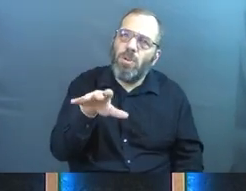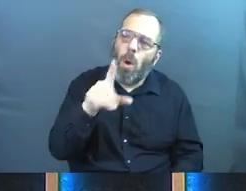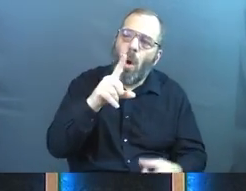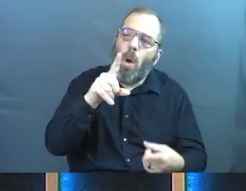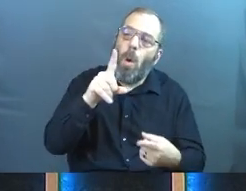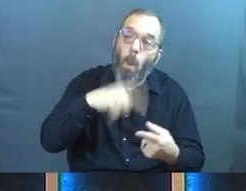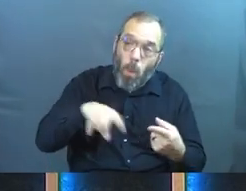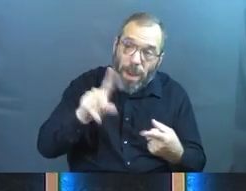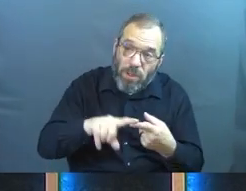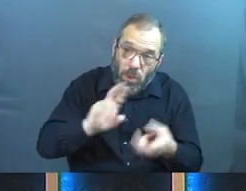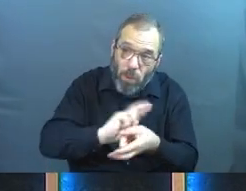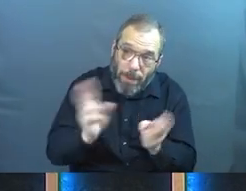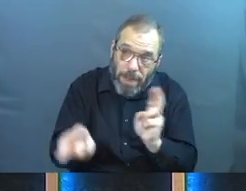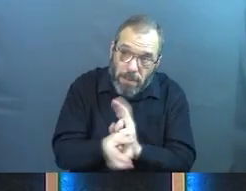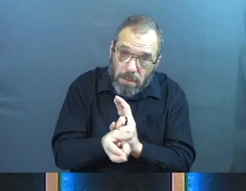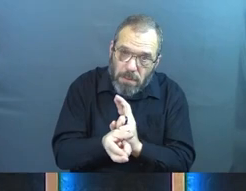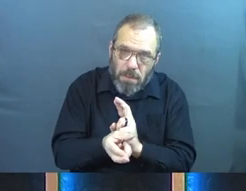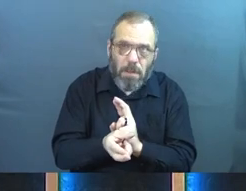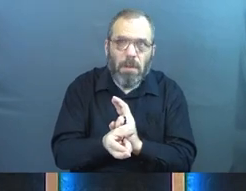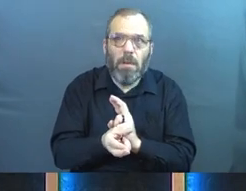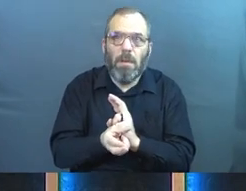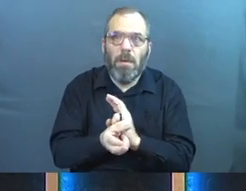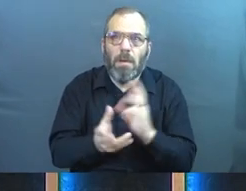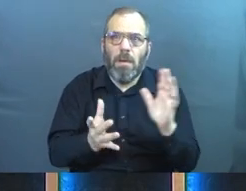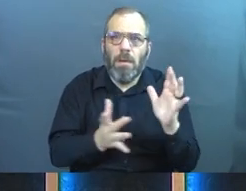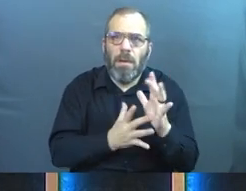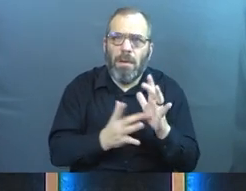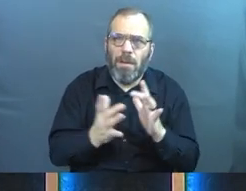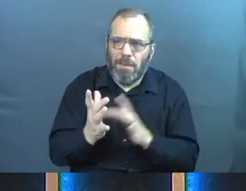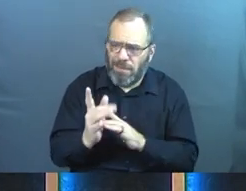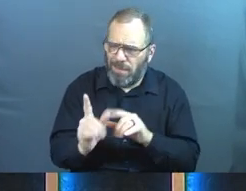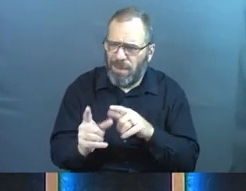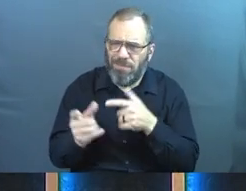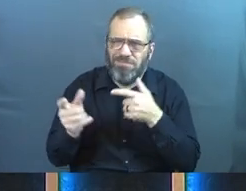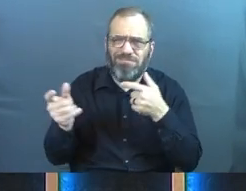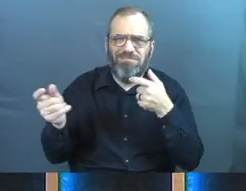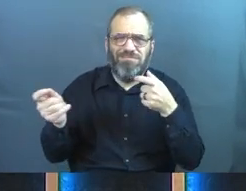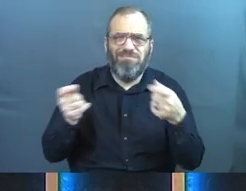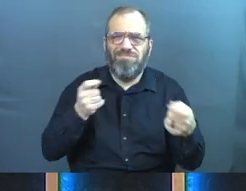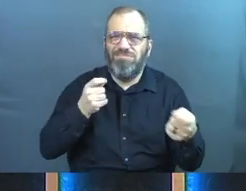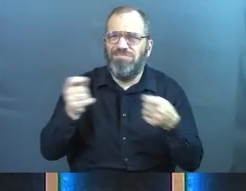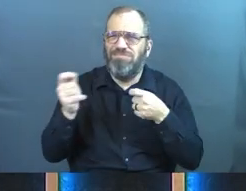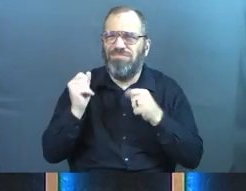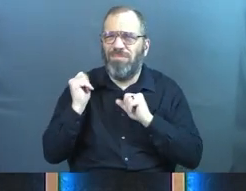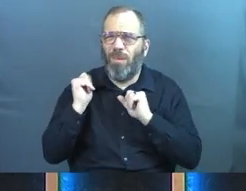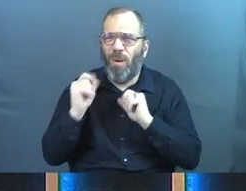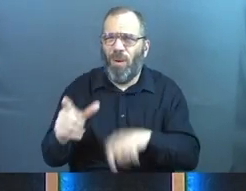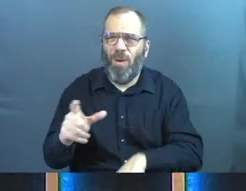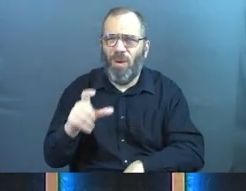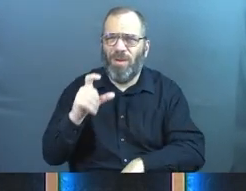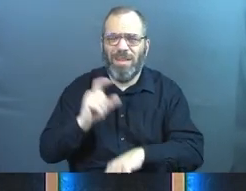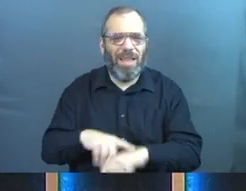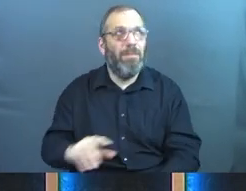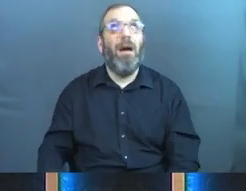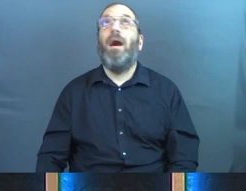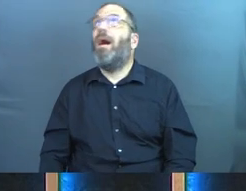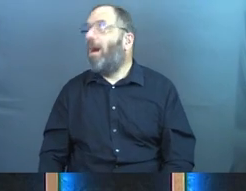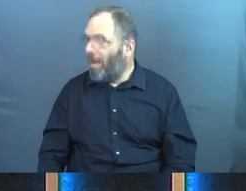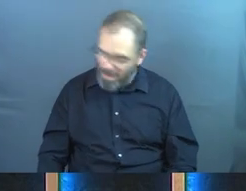have repented. Jesus is in absolute control at all times.